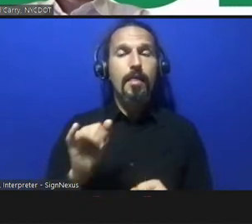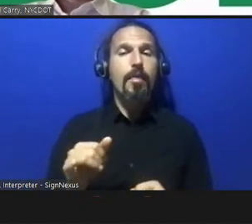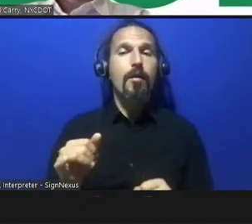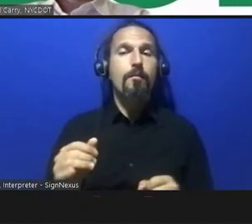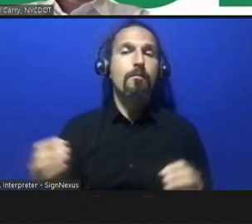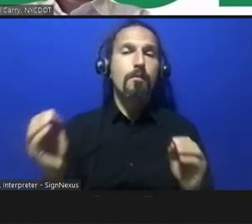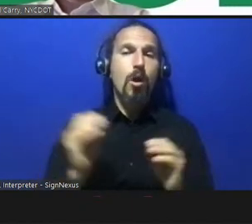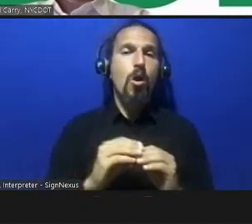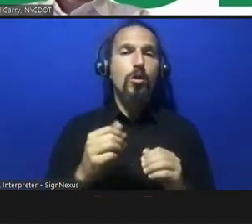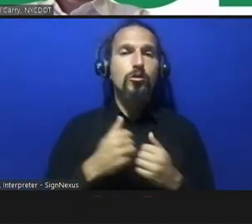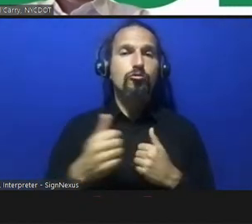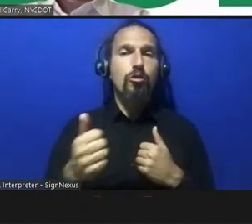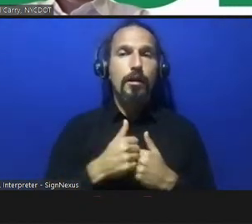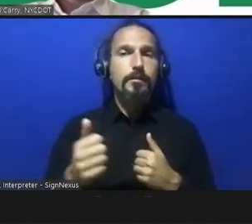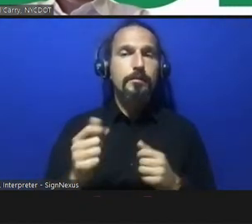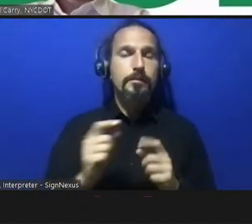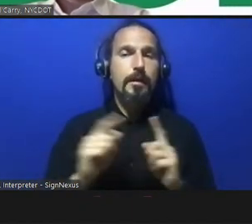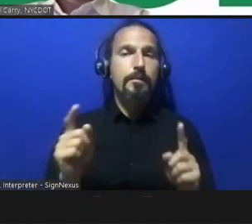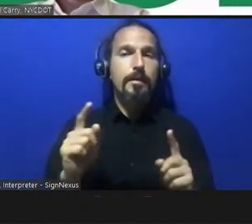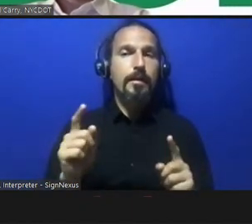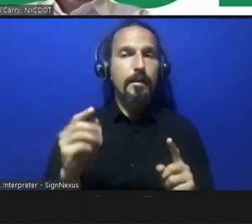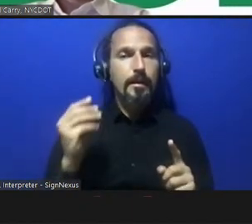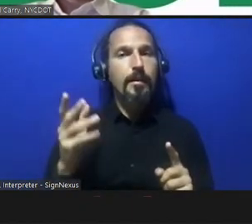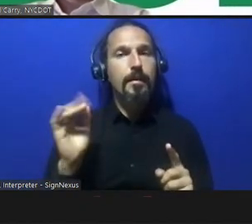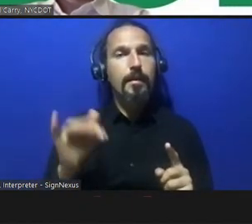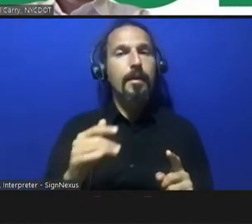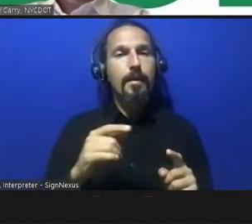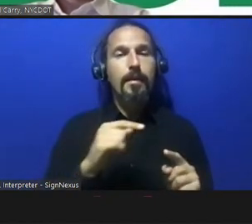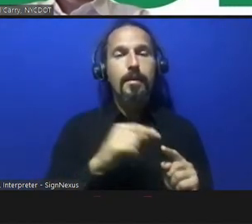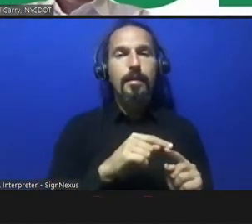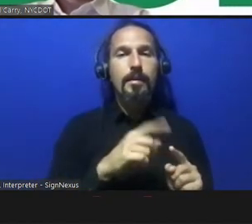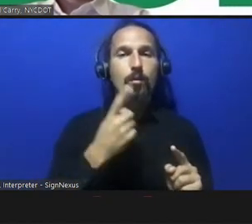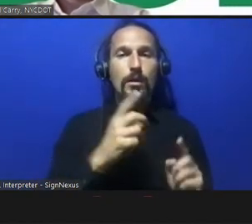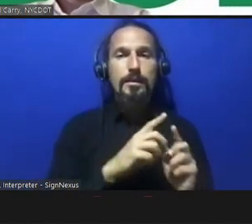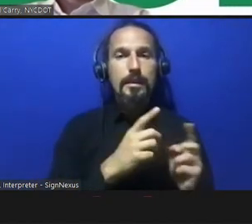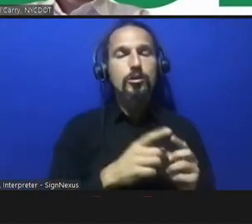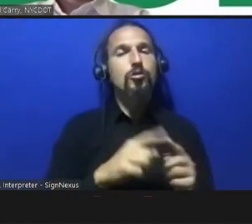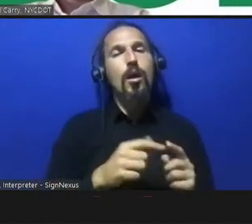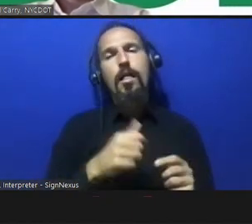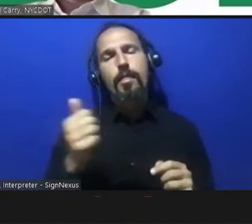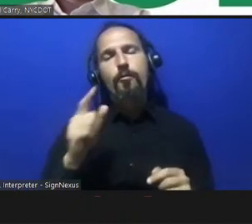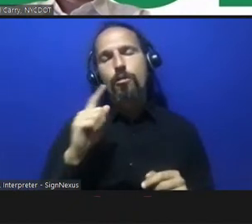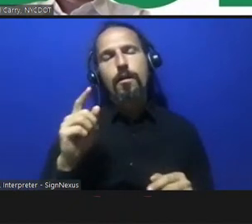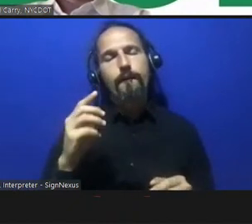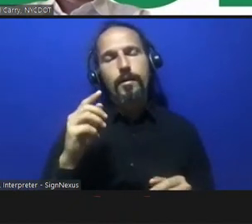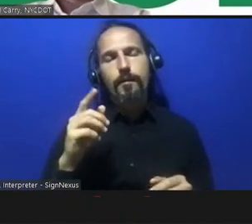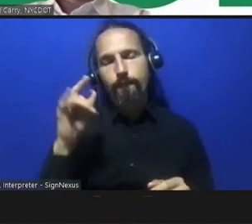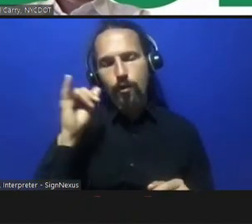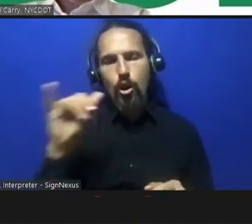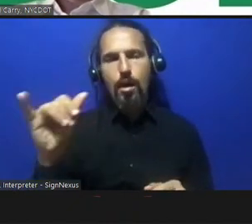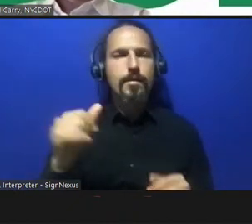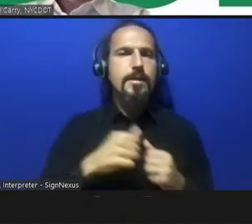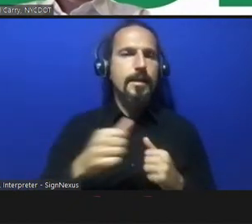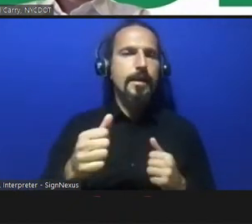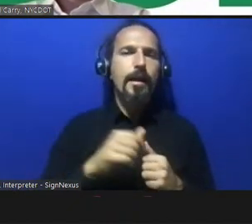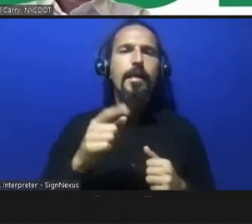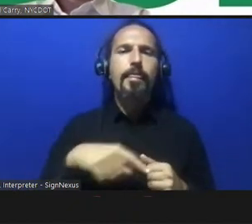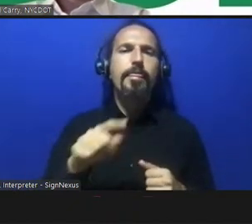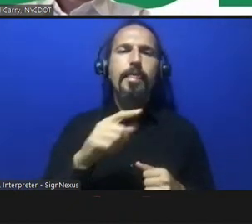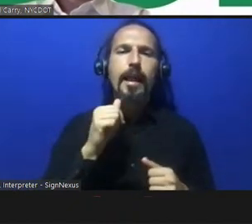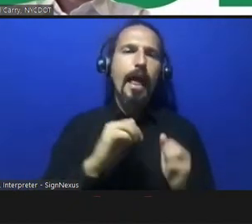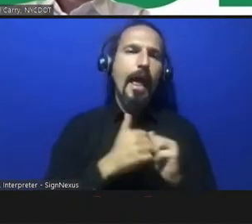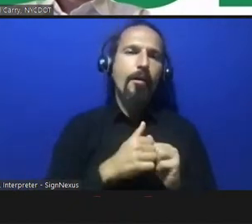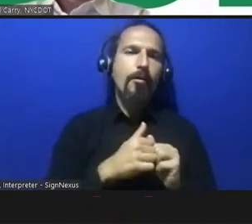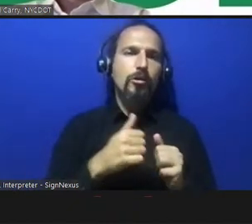transportation wise but in terms of like getting from one district to another it takes forever so that's definitely not another way to